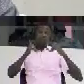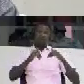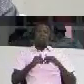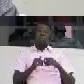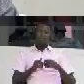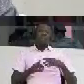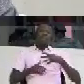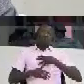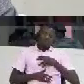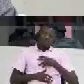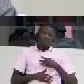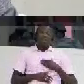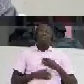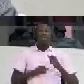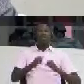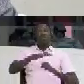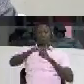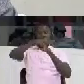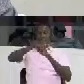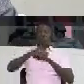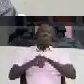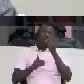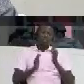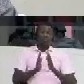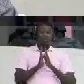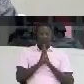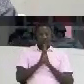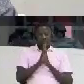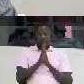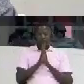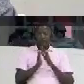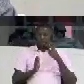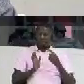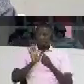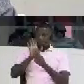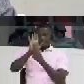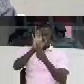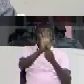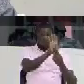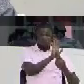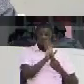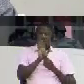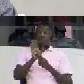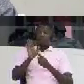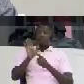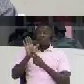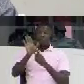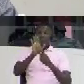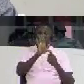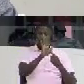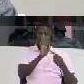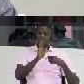seeking their support and blessings, and identifying suitable.